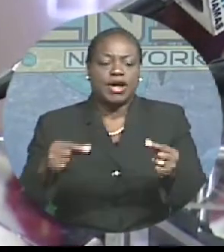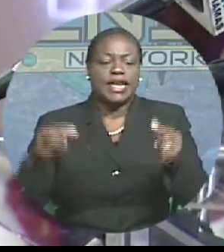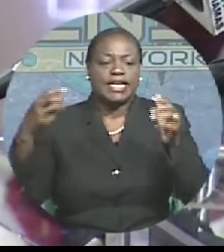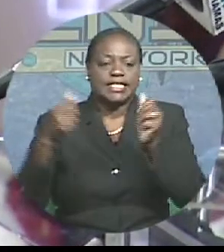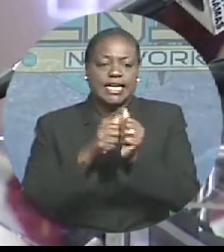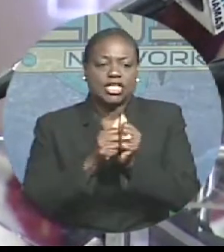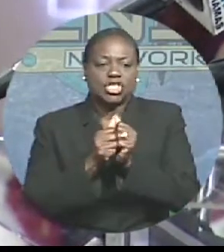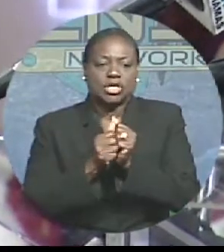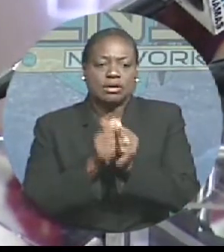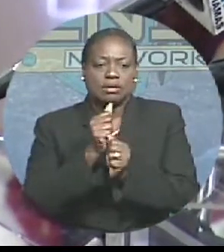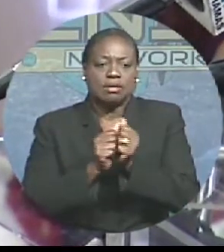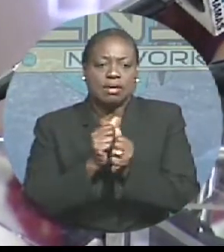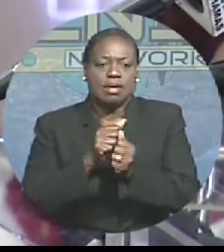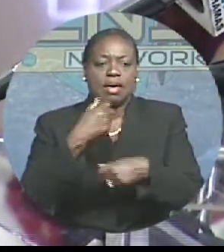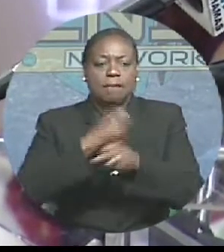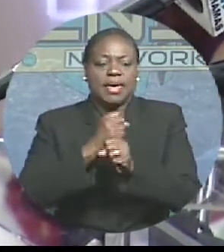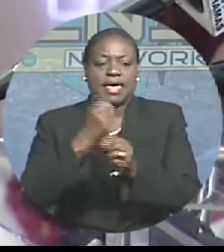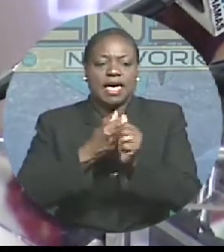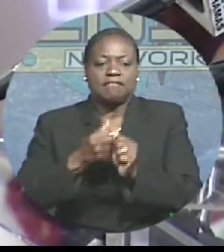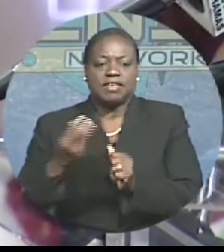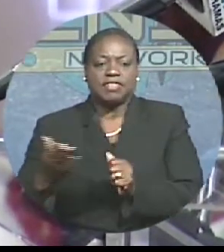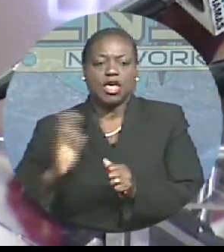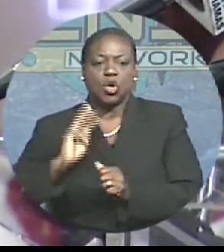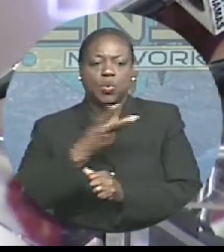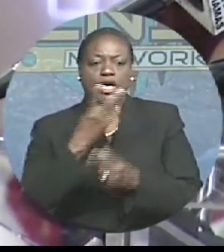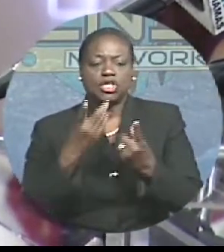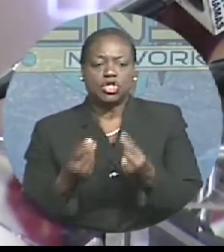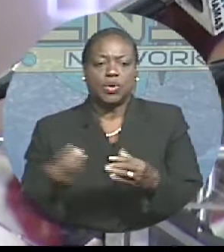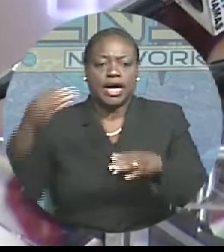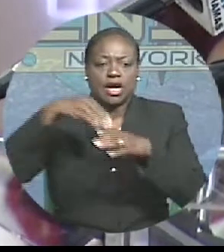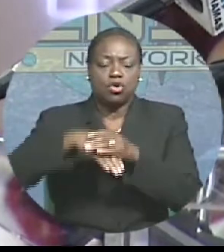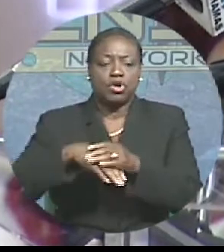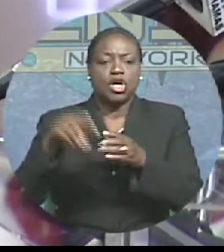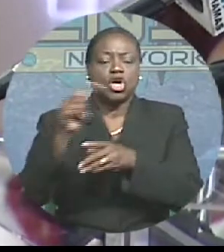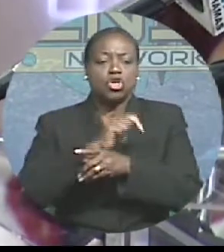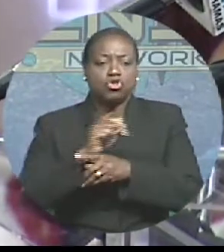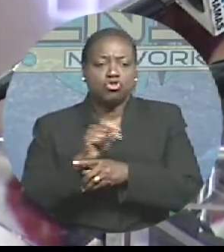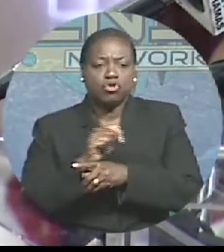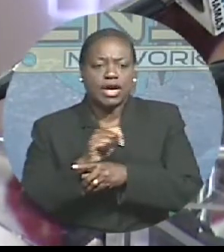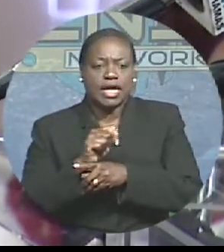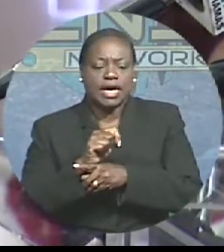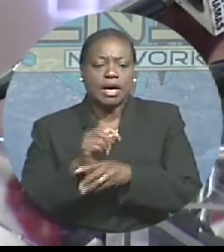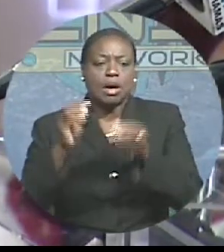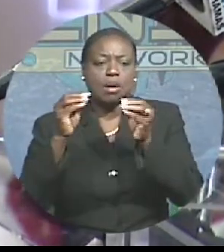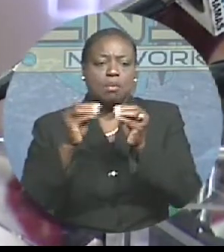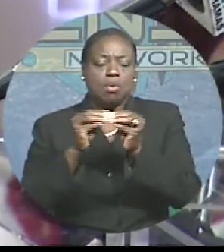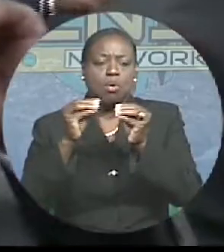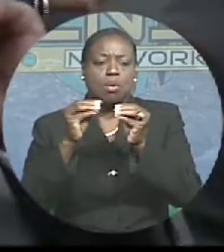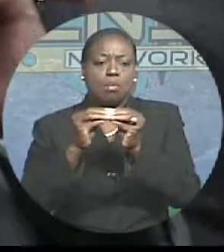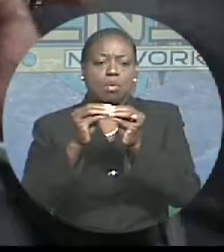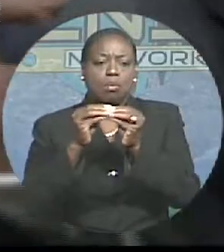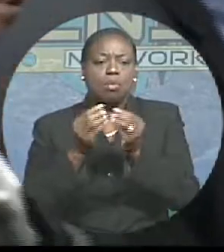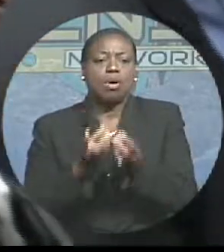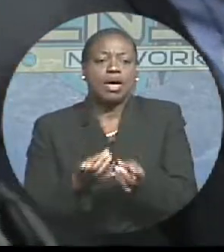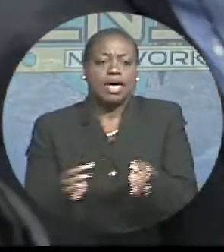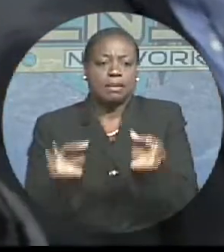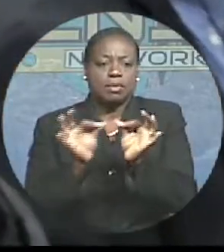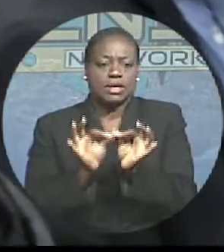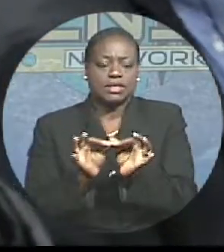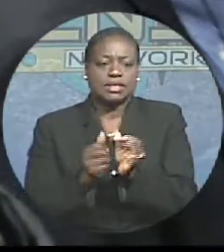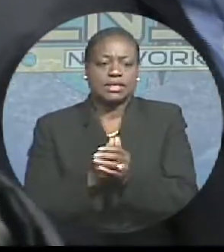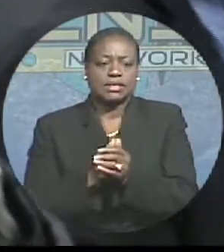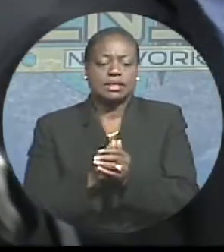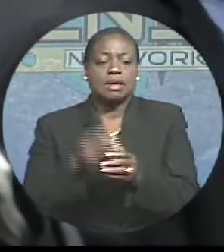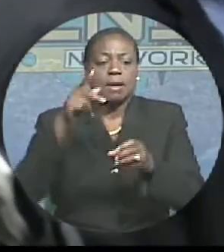makes everything we do, including the training this session, even more urgent. Participants